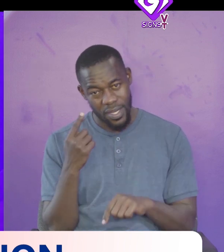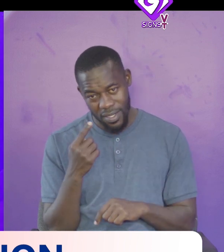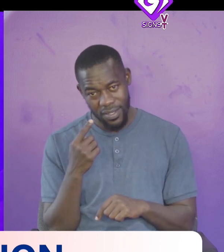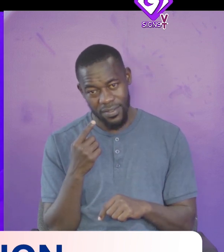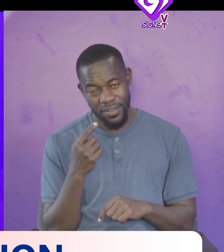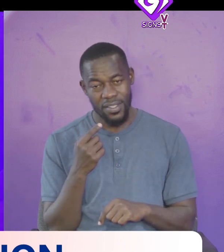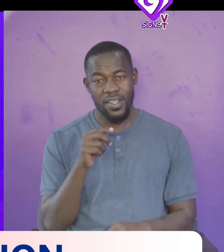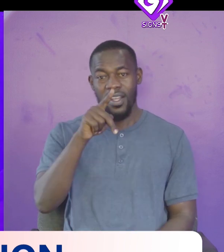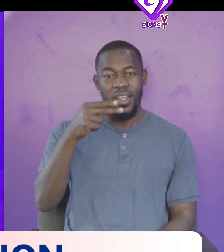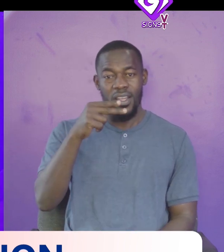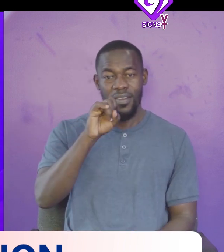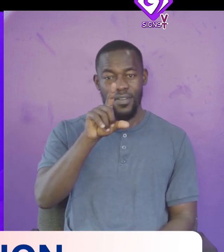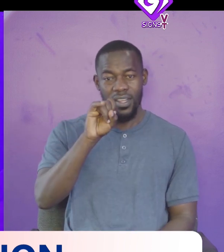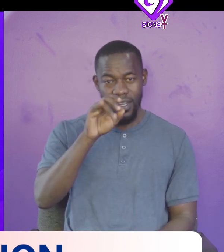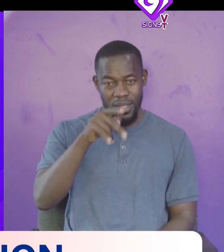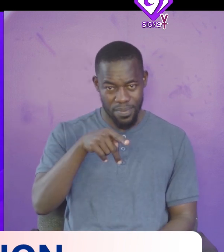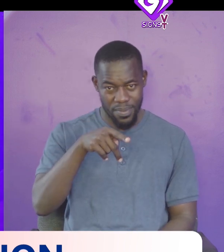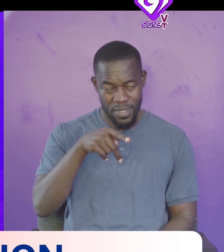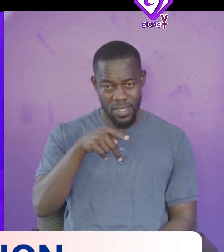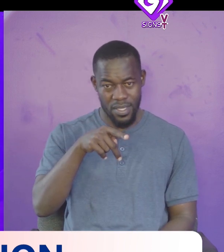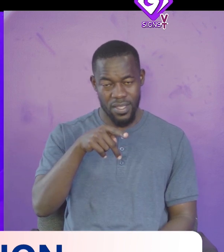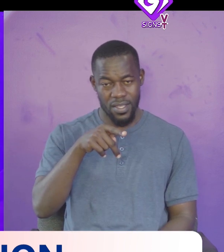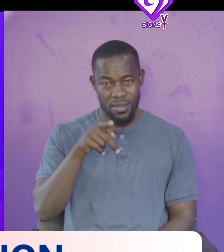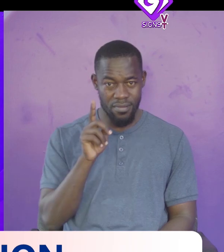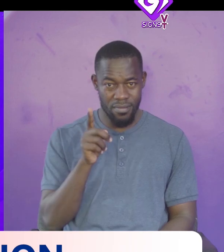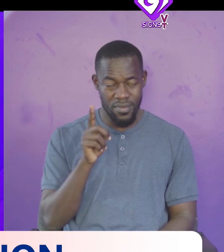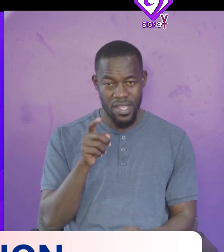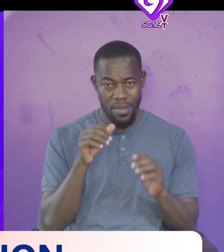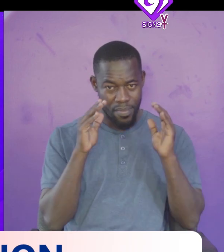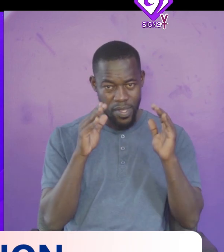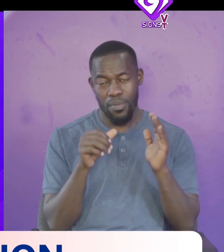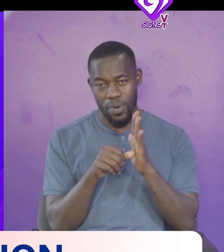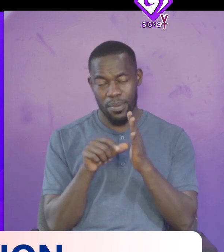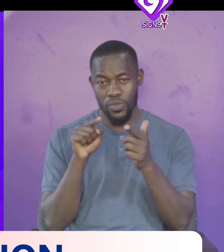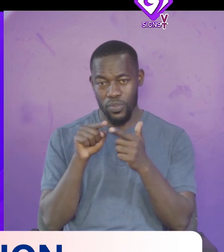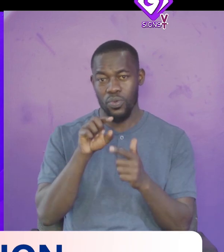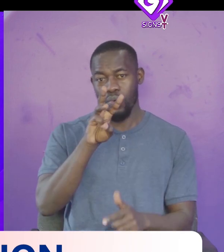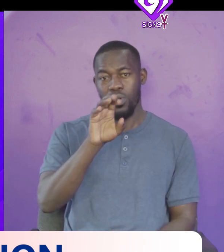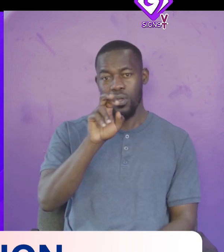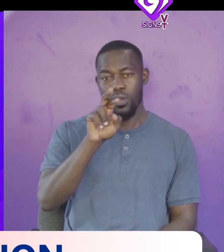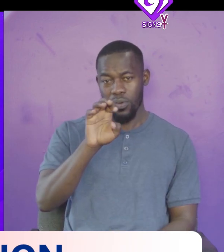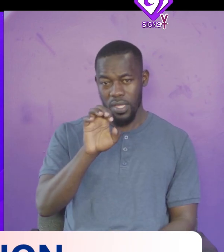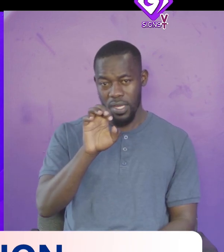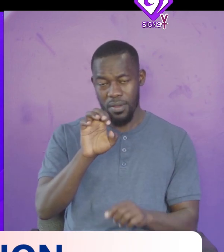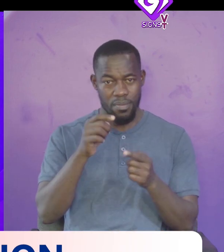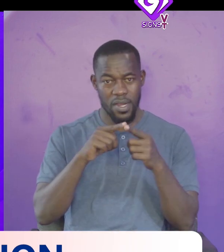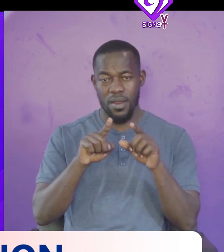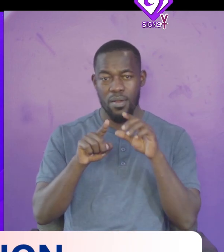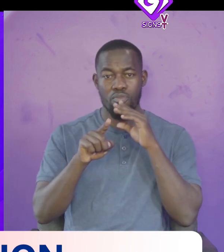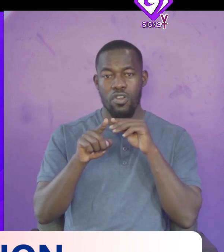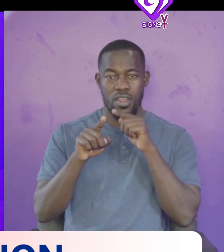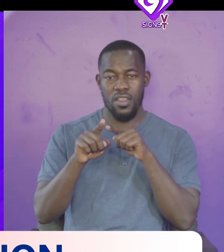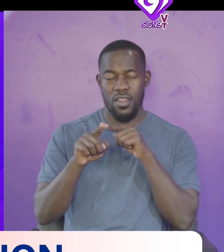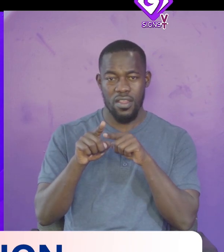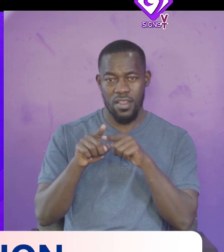Philip Aroko may just be a very... big problem to Boyd Were. You know, Boyd Were seems to be the one that